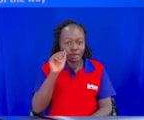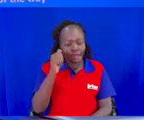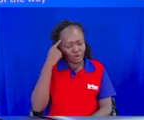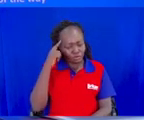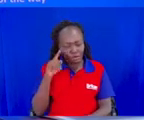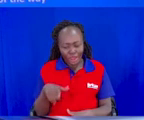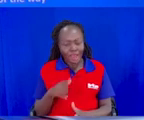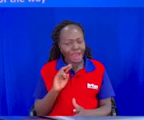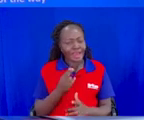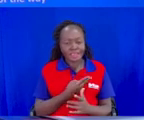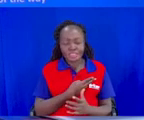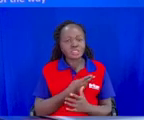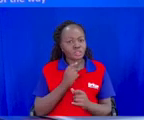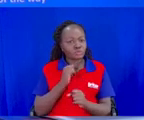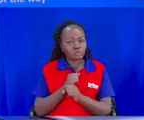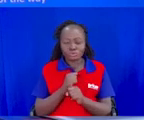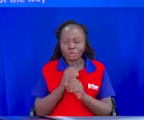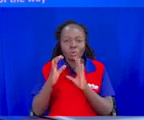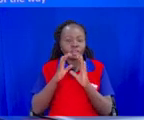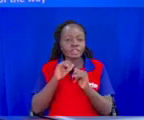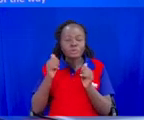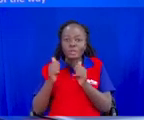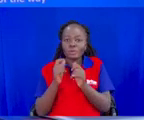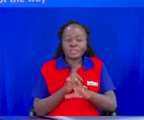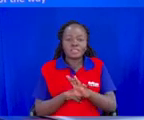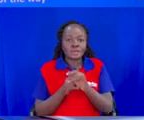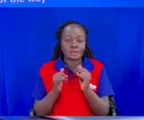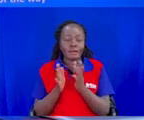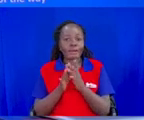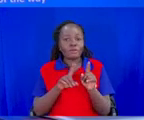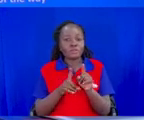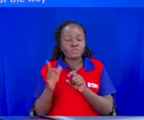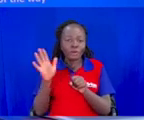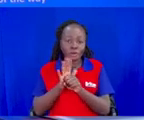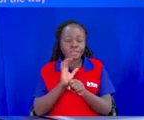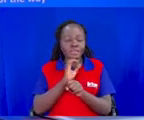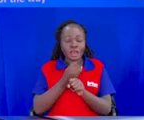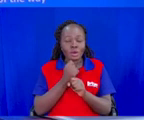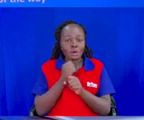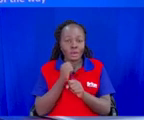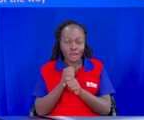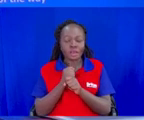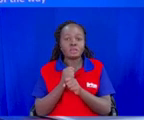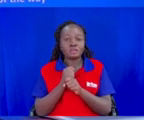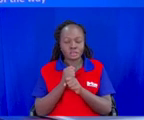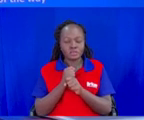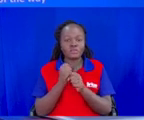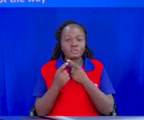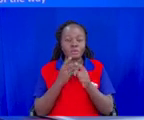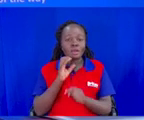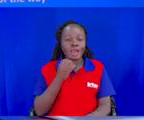allowing us in this manner to be able to communicate with you and also fulfill our obligations from a